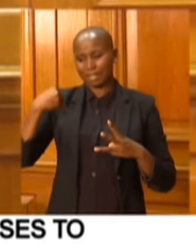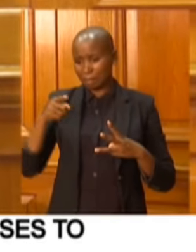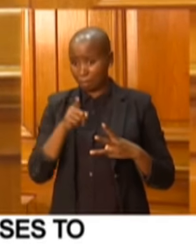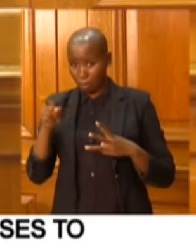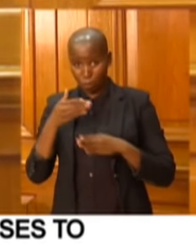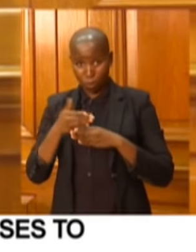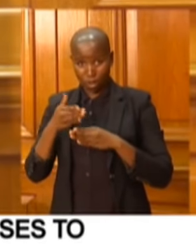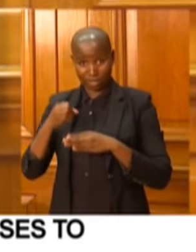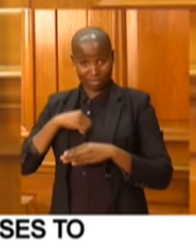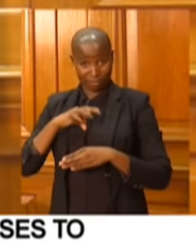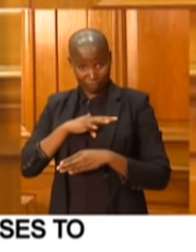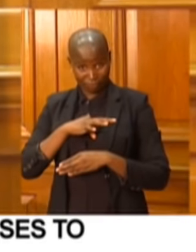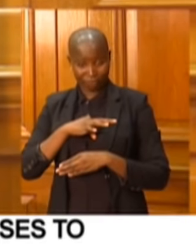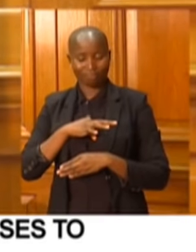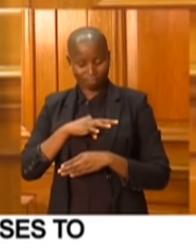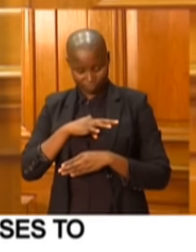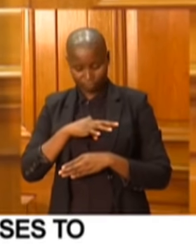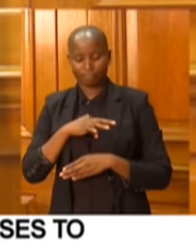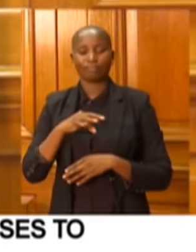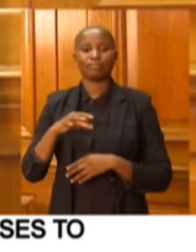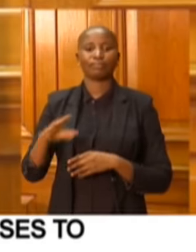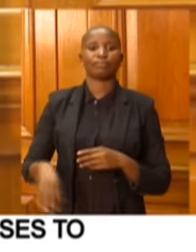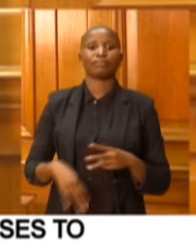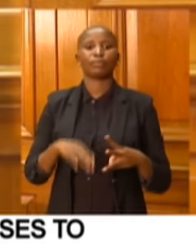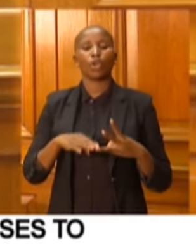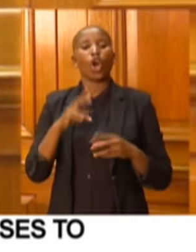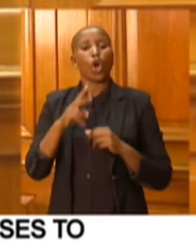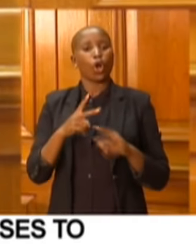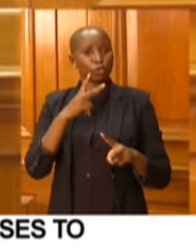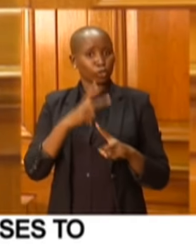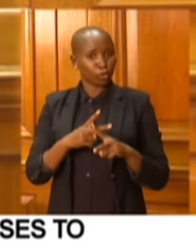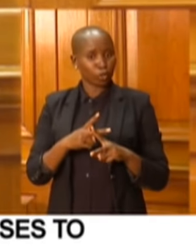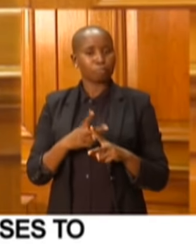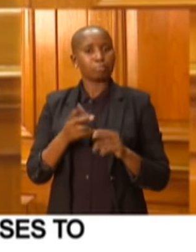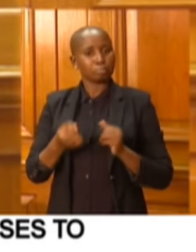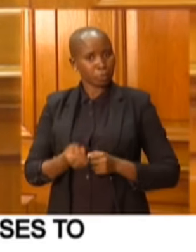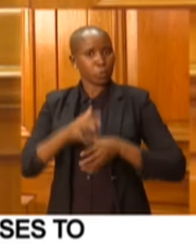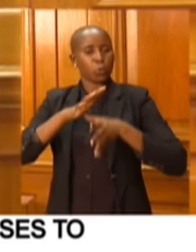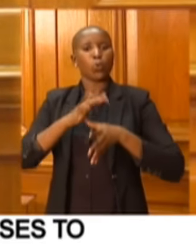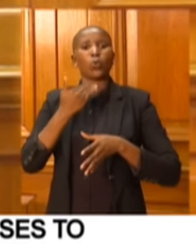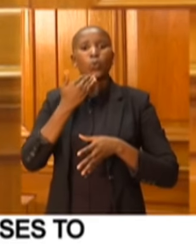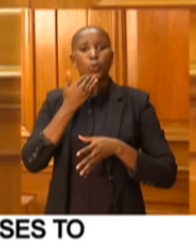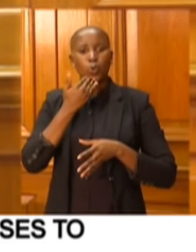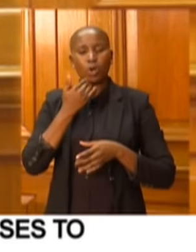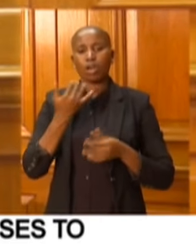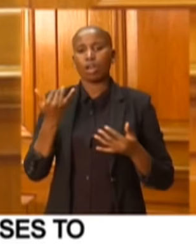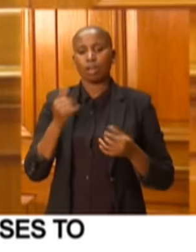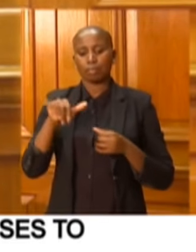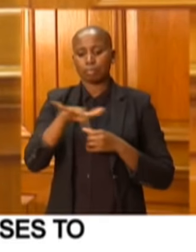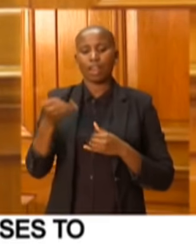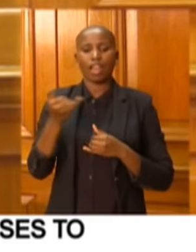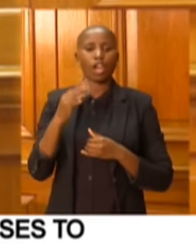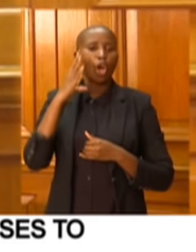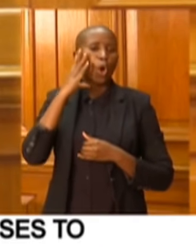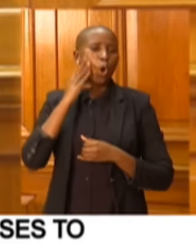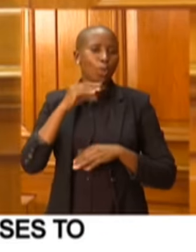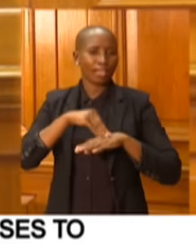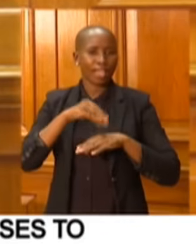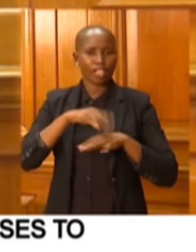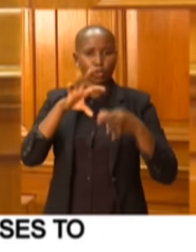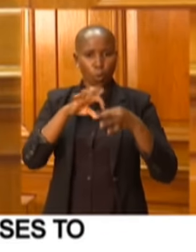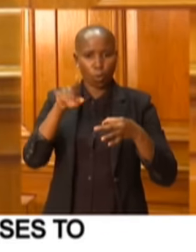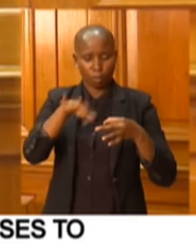personnel. We will also prioritize people in institutions such as old age homes, shelters,